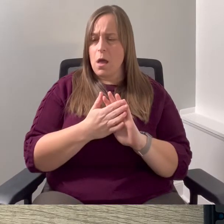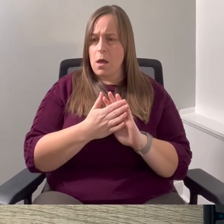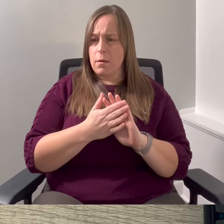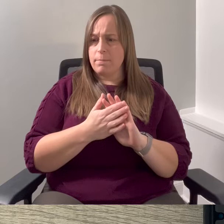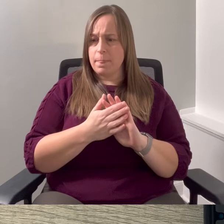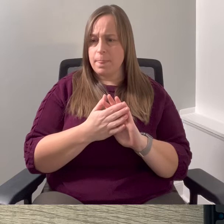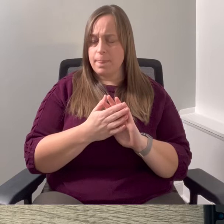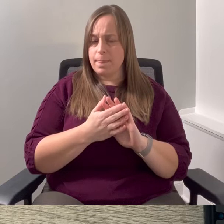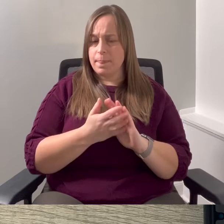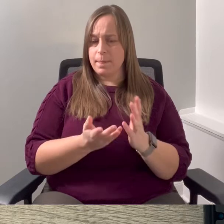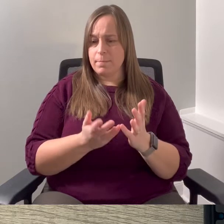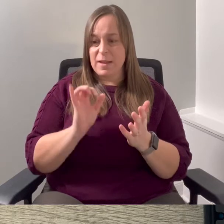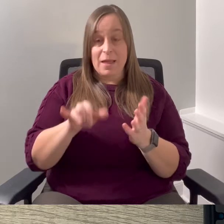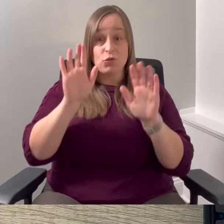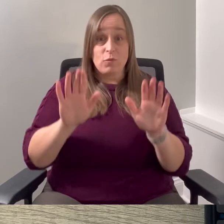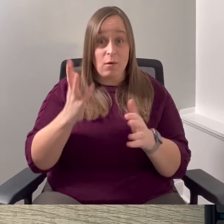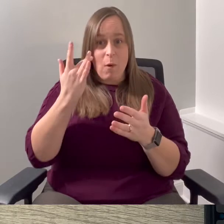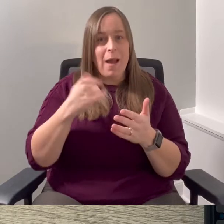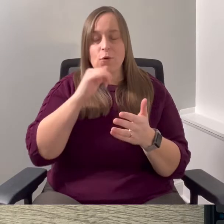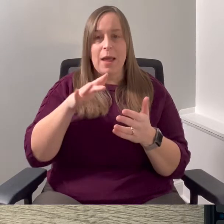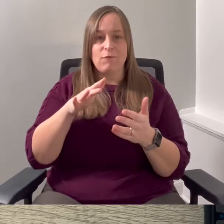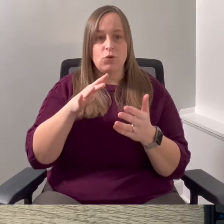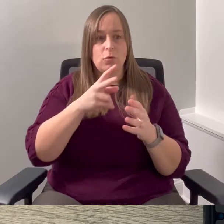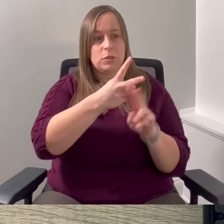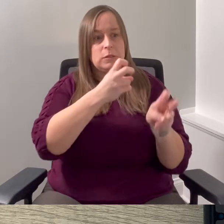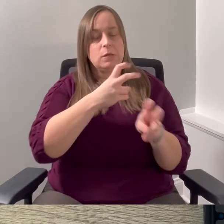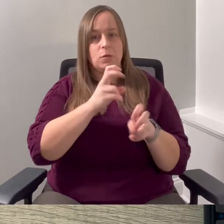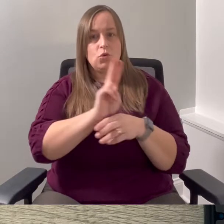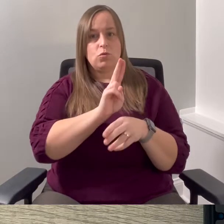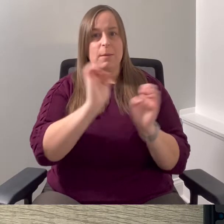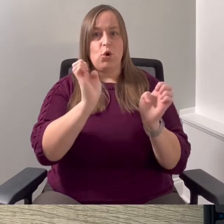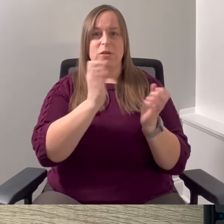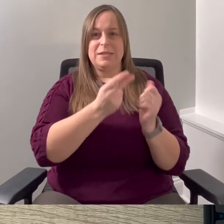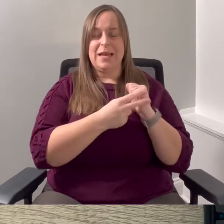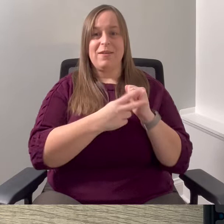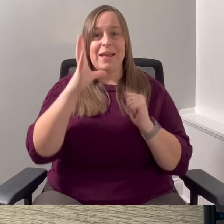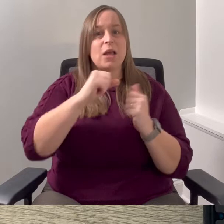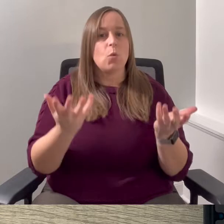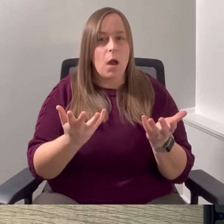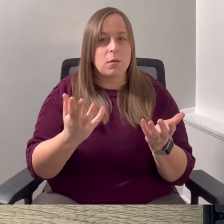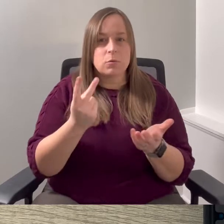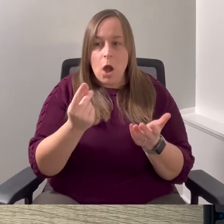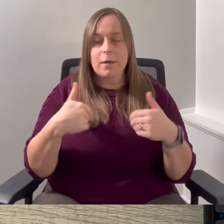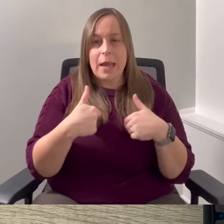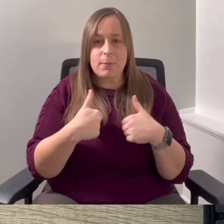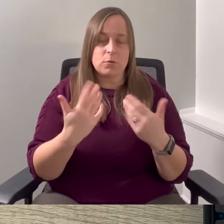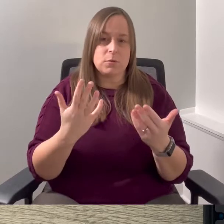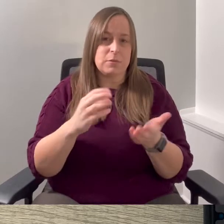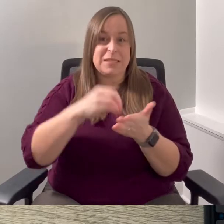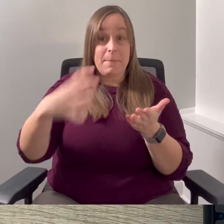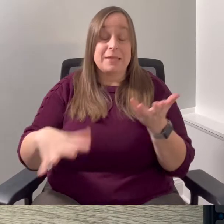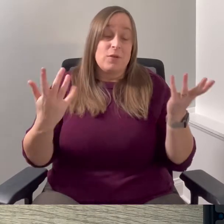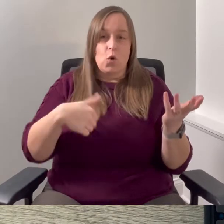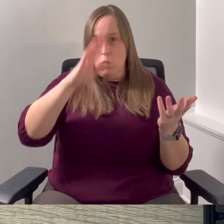that's great, because then I don't have to pull into our emergency savings, because guess what? Dogs, animals are expensive, and we know that, and we